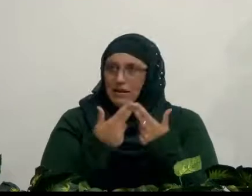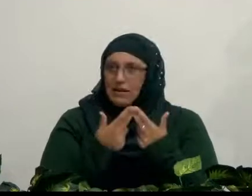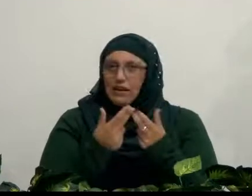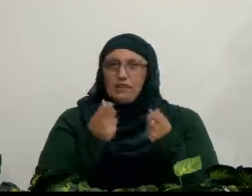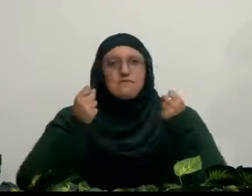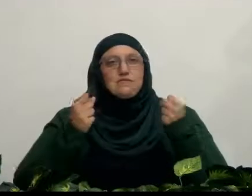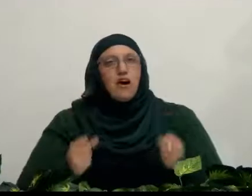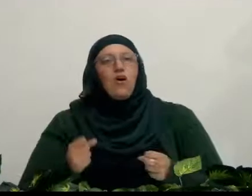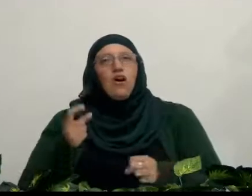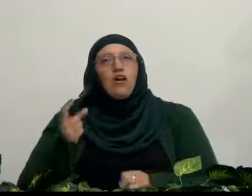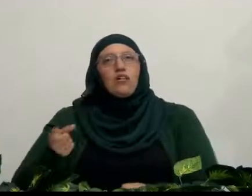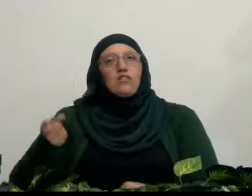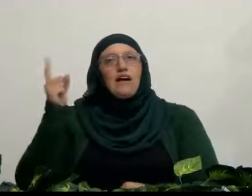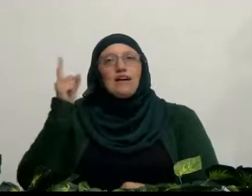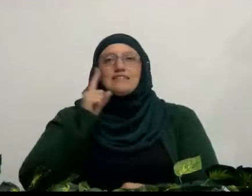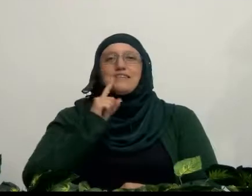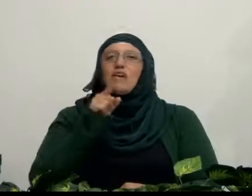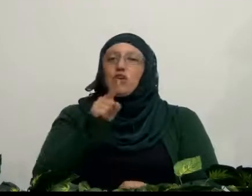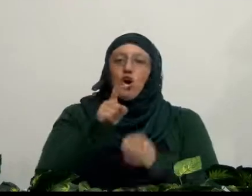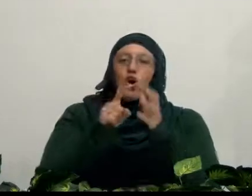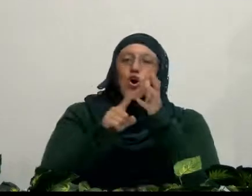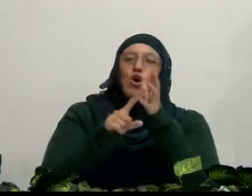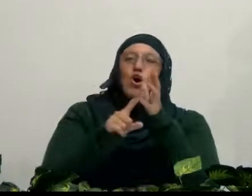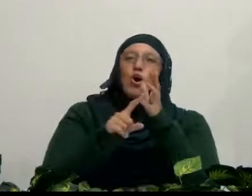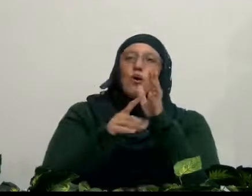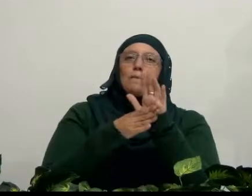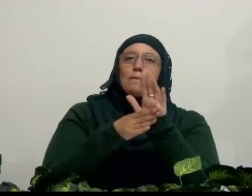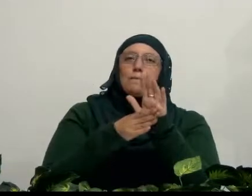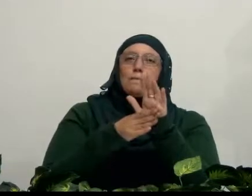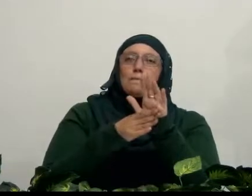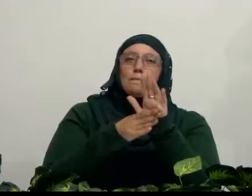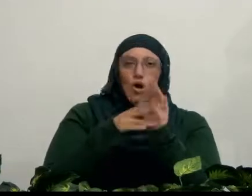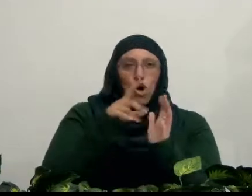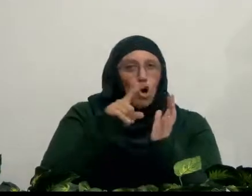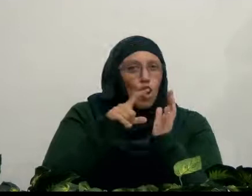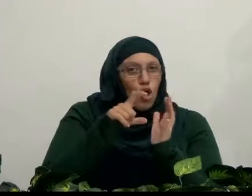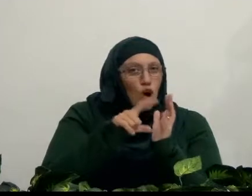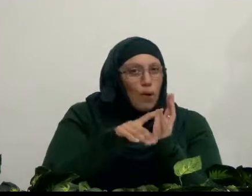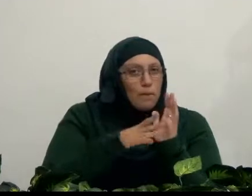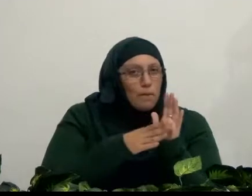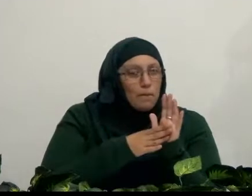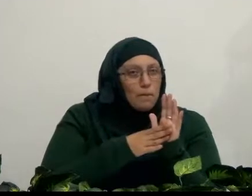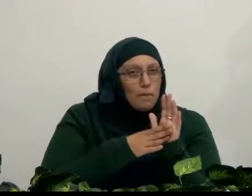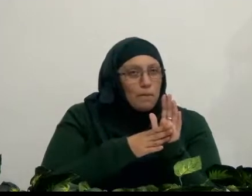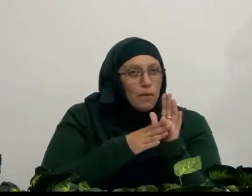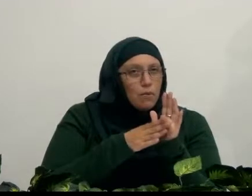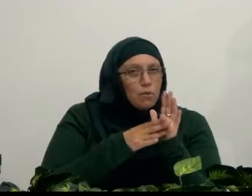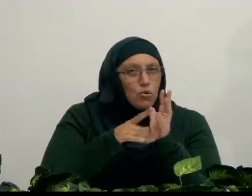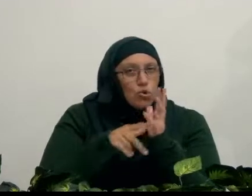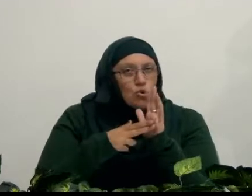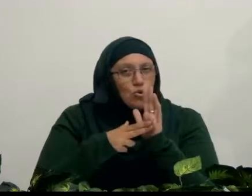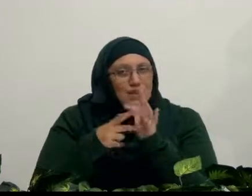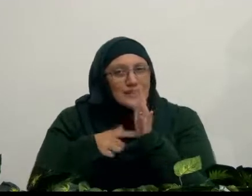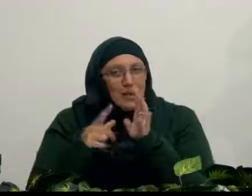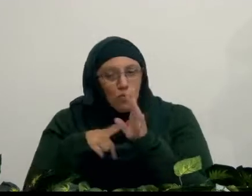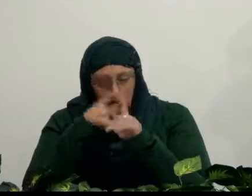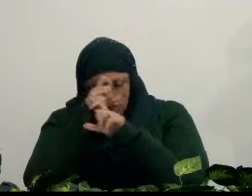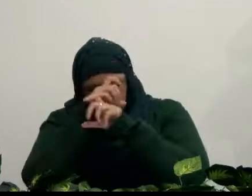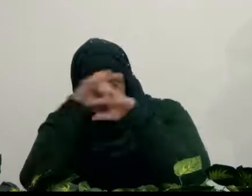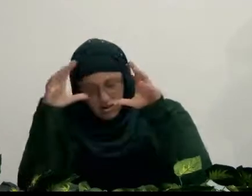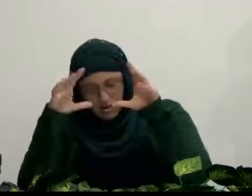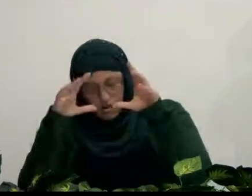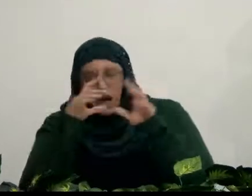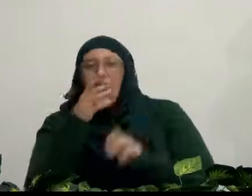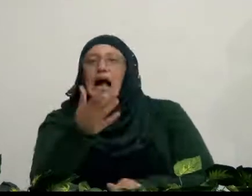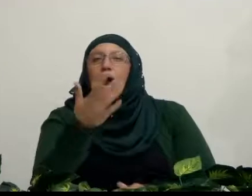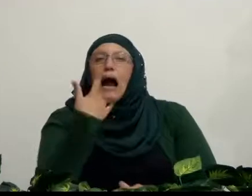as community. Come, pay attention, visualize the word in your mind, community.